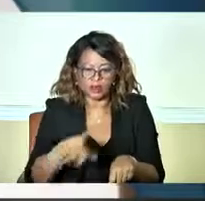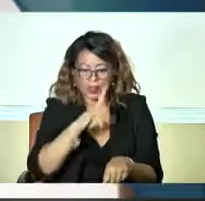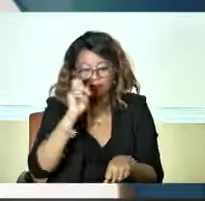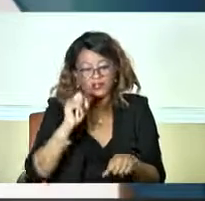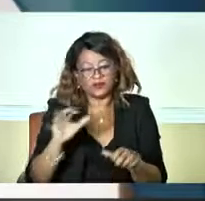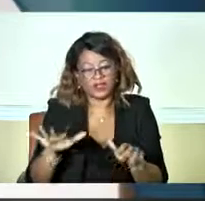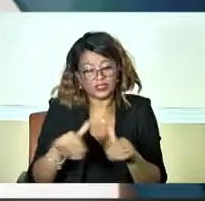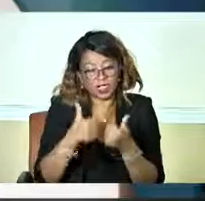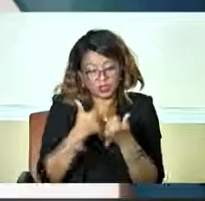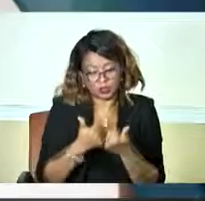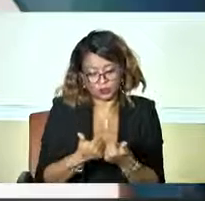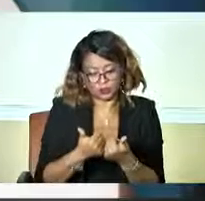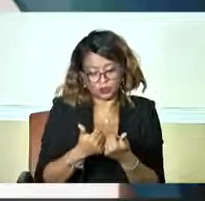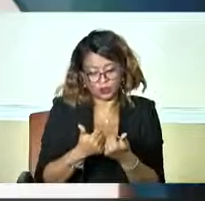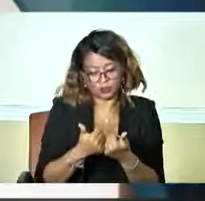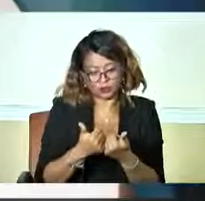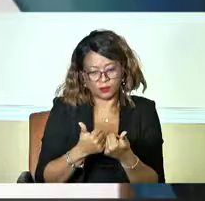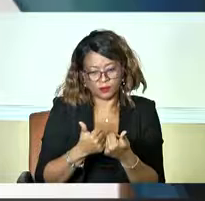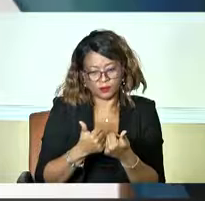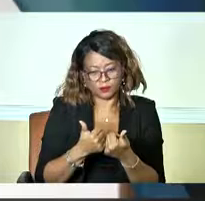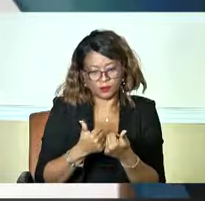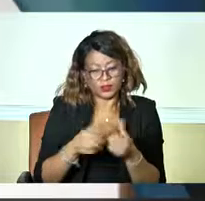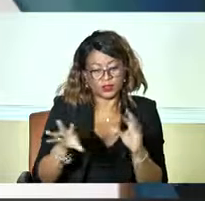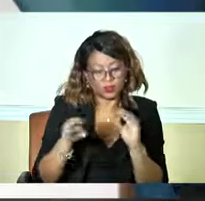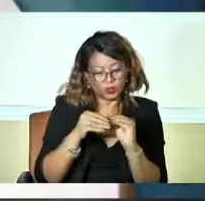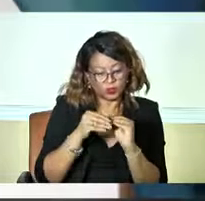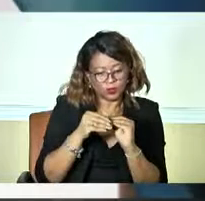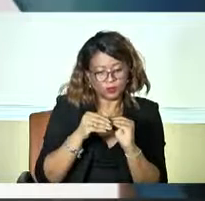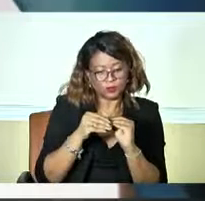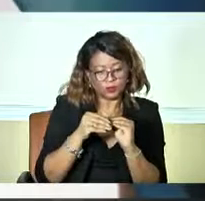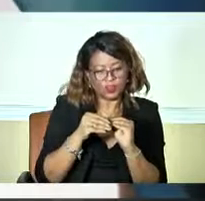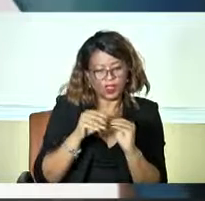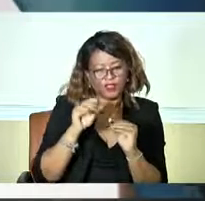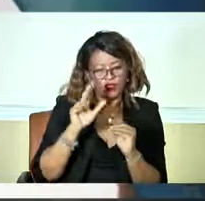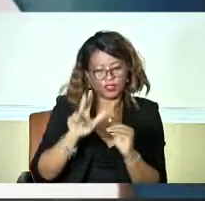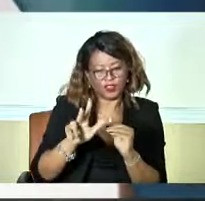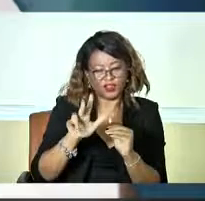challenges. In total,